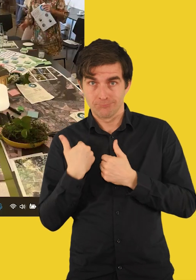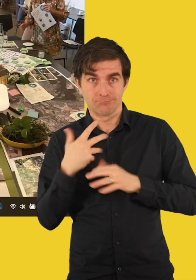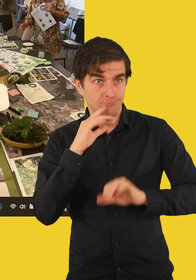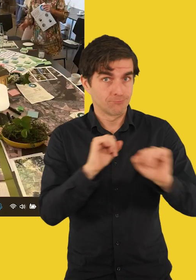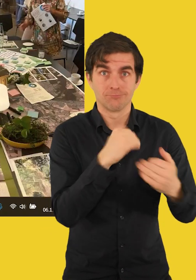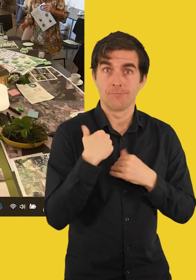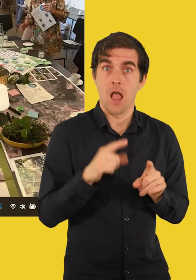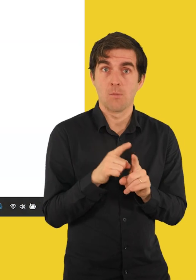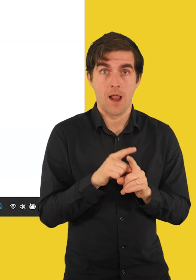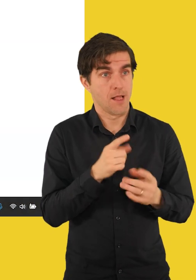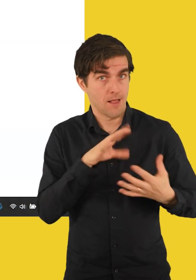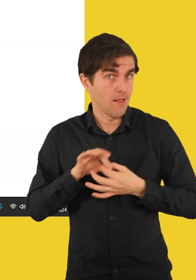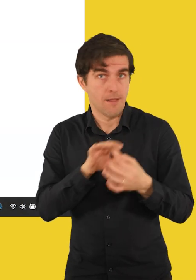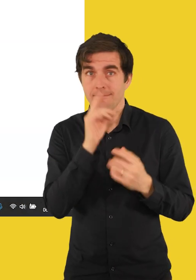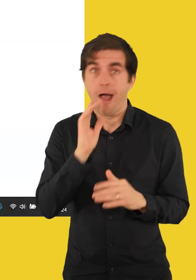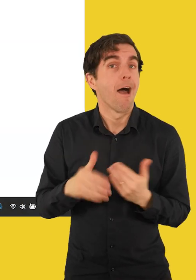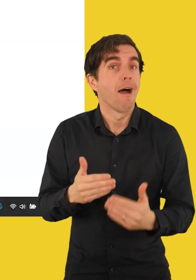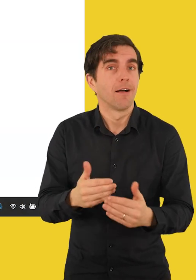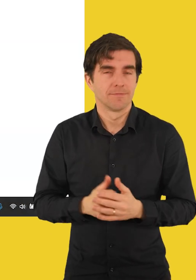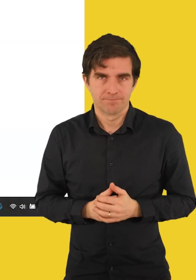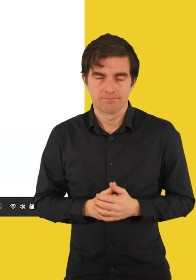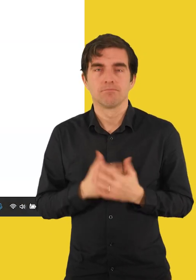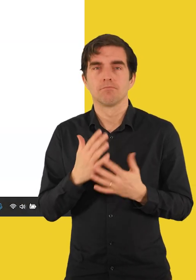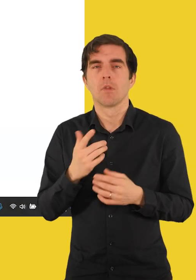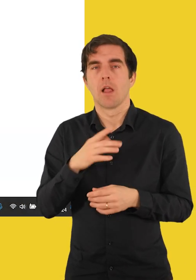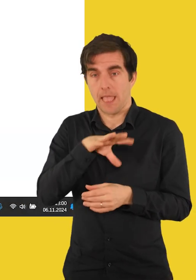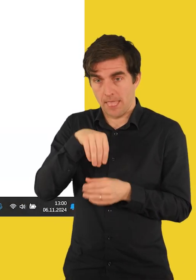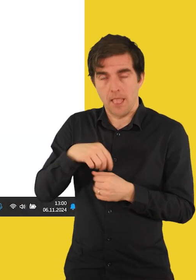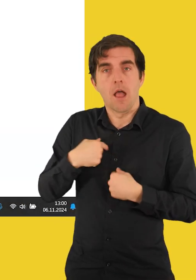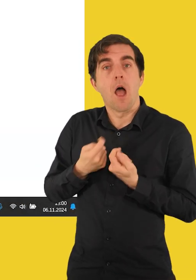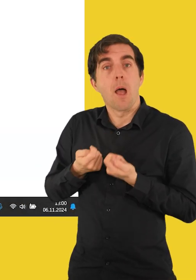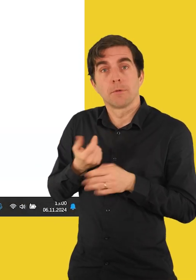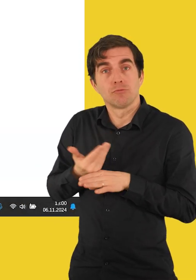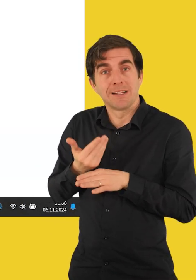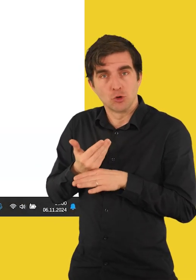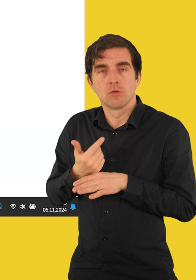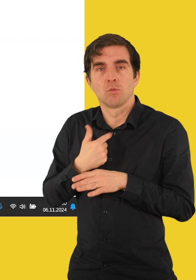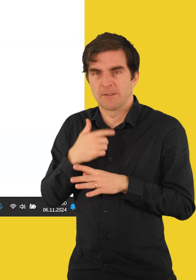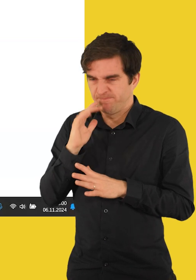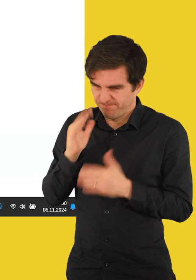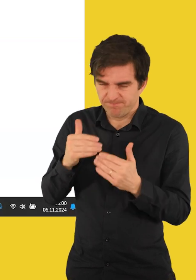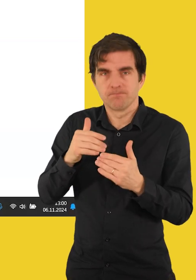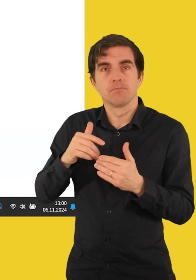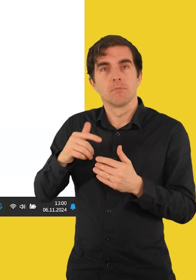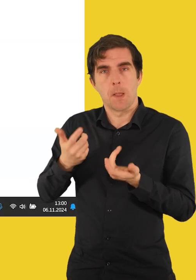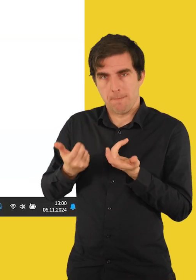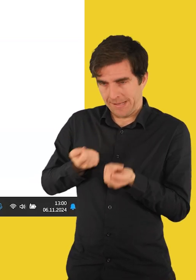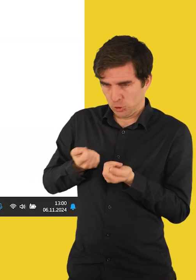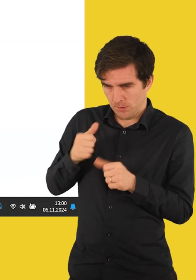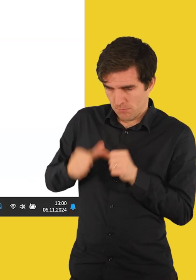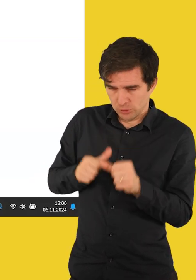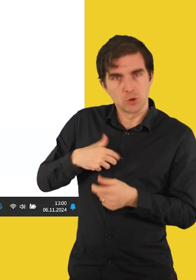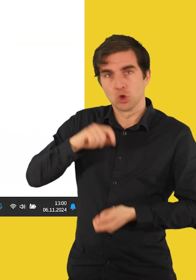own responsibility to play. Right. So back to inside of the administration, we